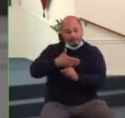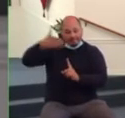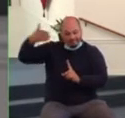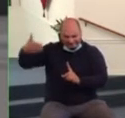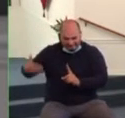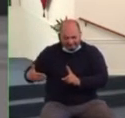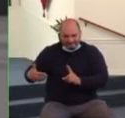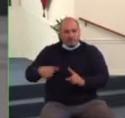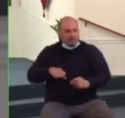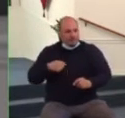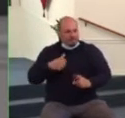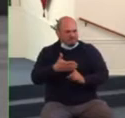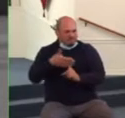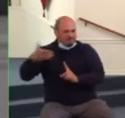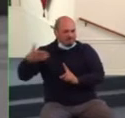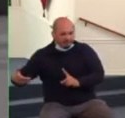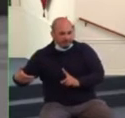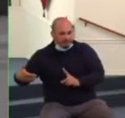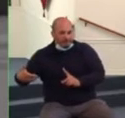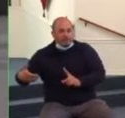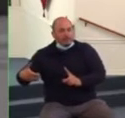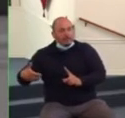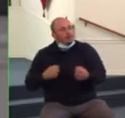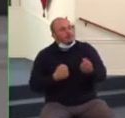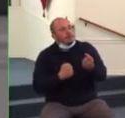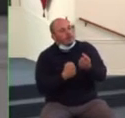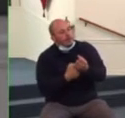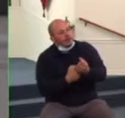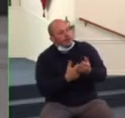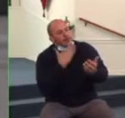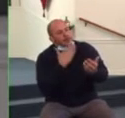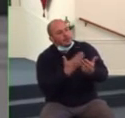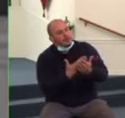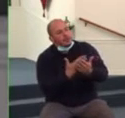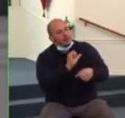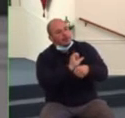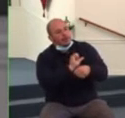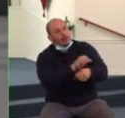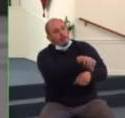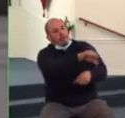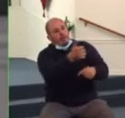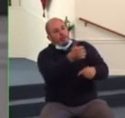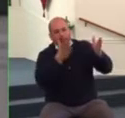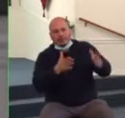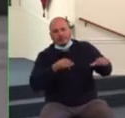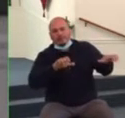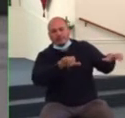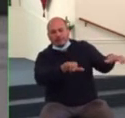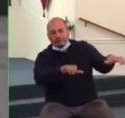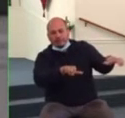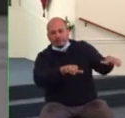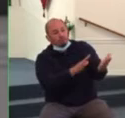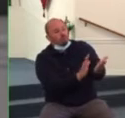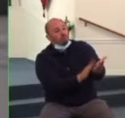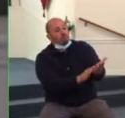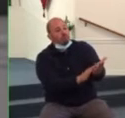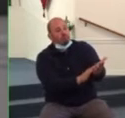doing. And again, in verses 51 to 56, the